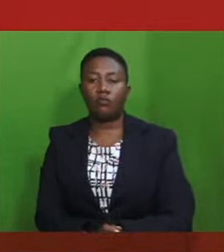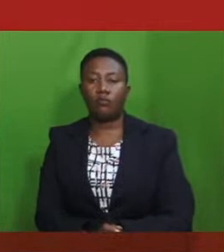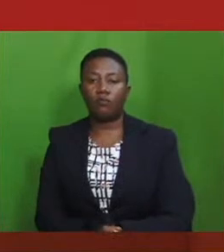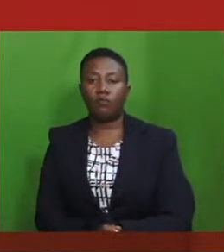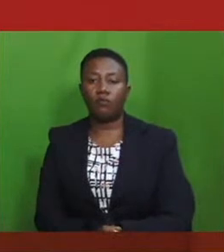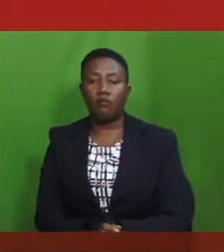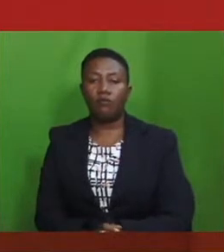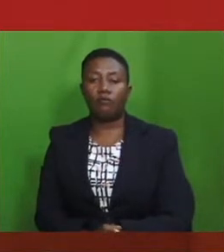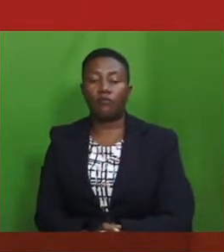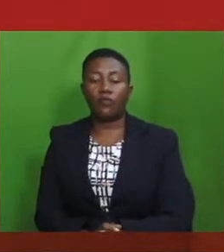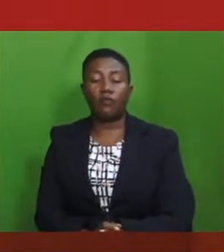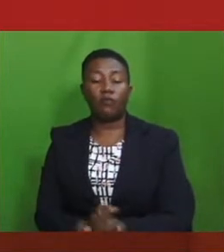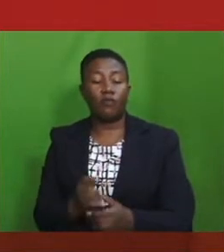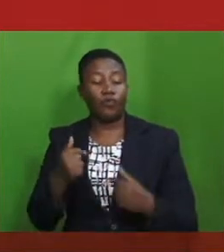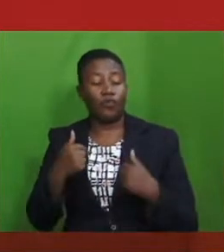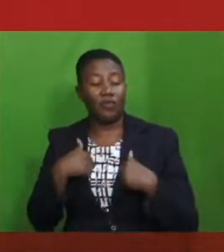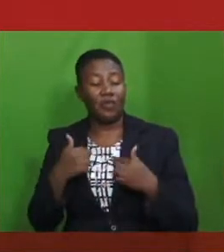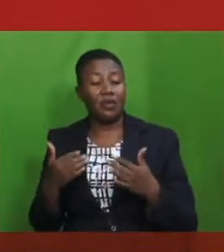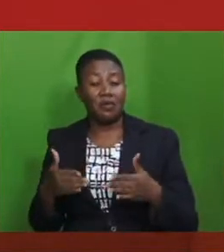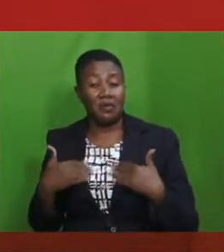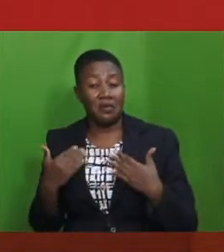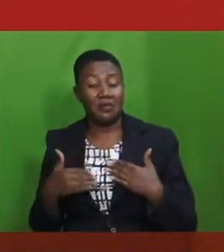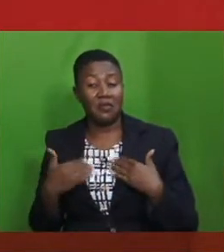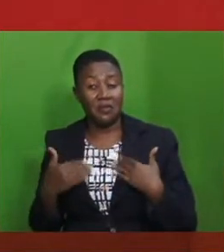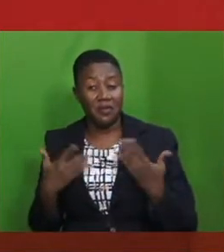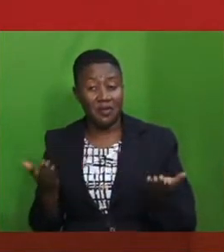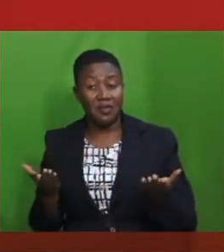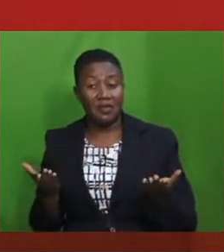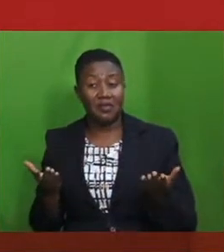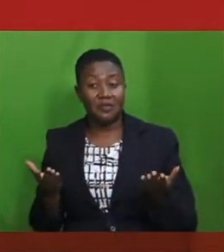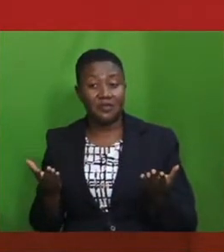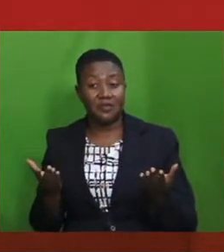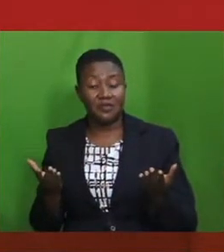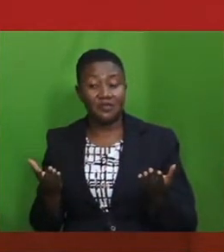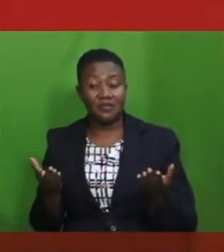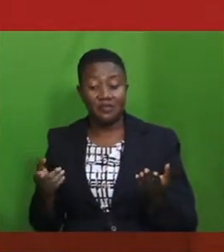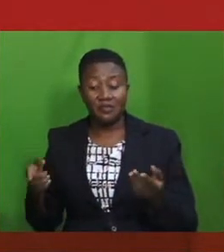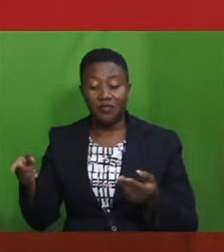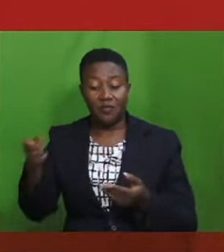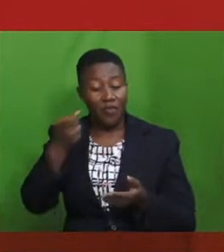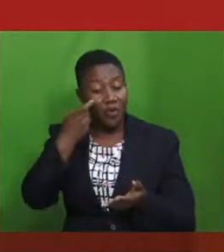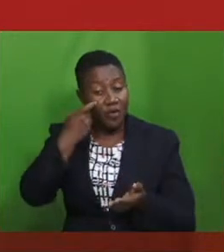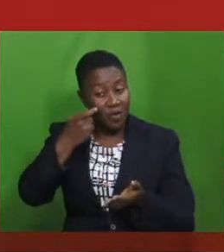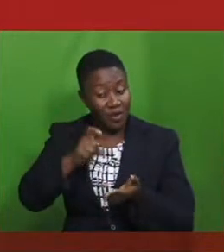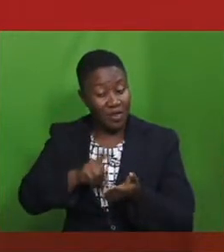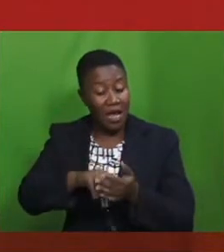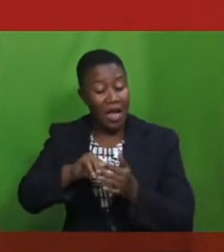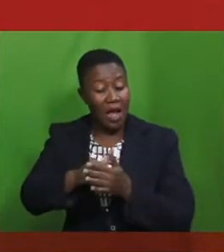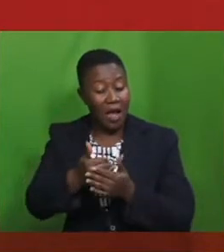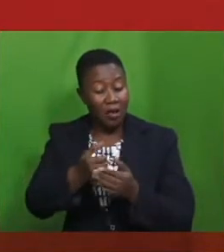I'm happy your honorable members recognize the power of that position.